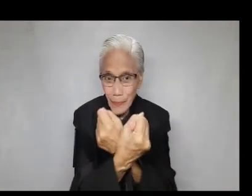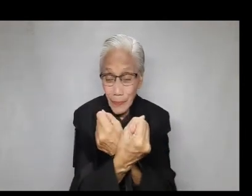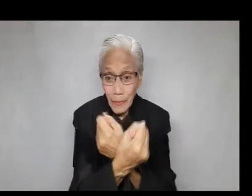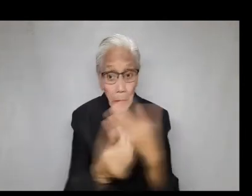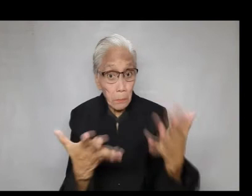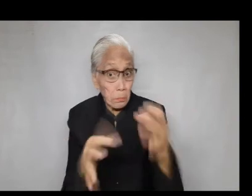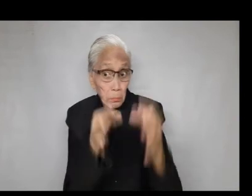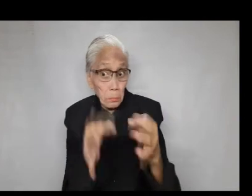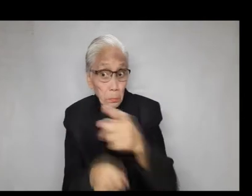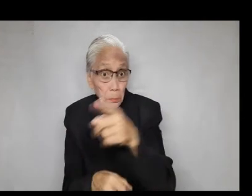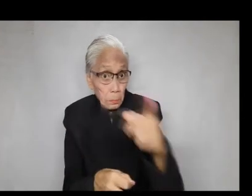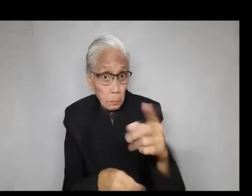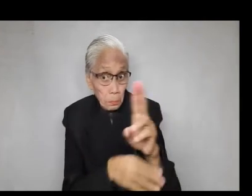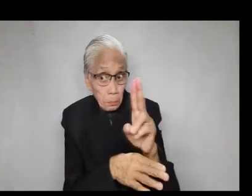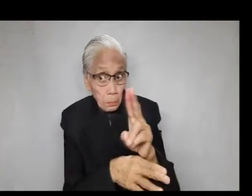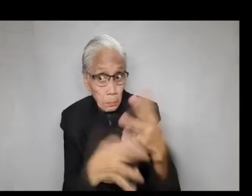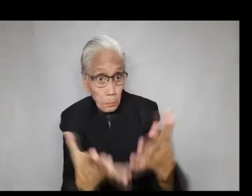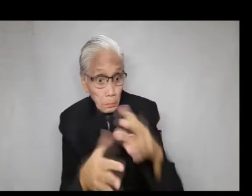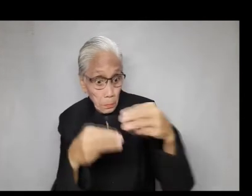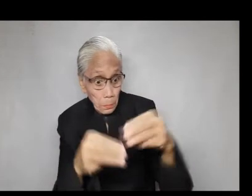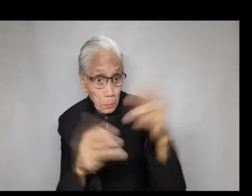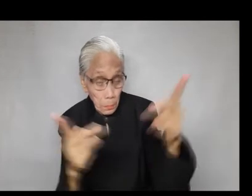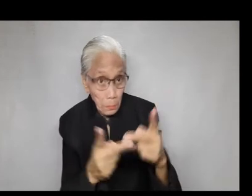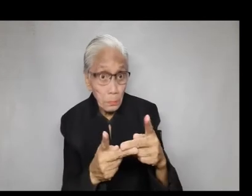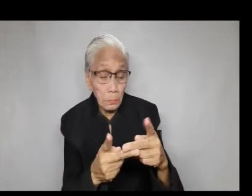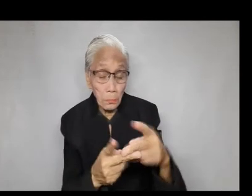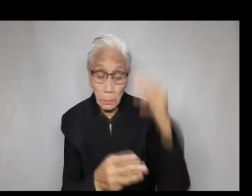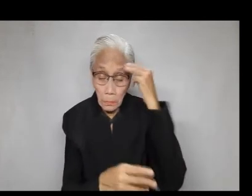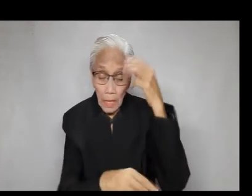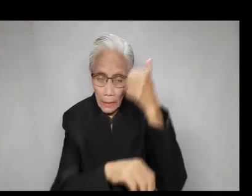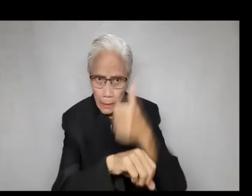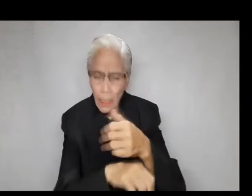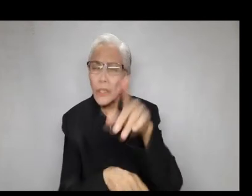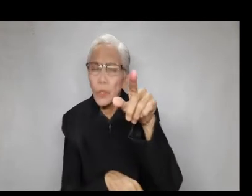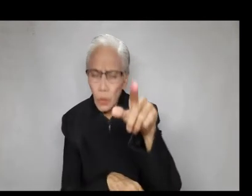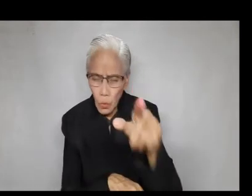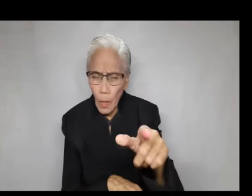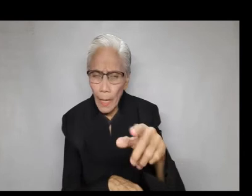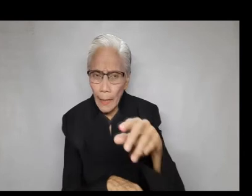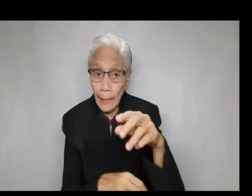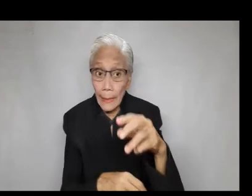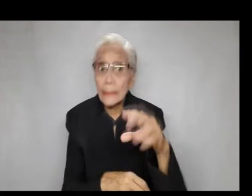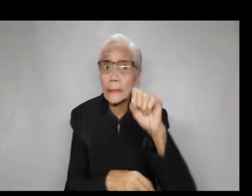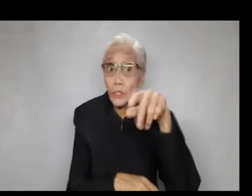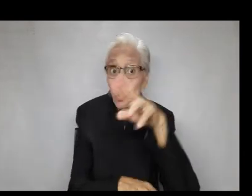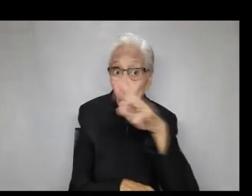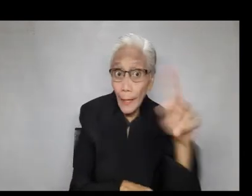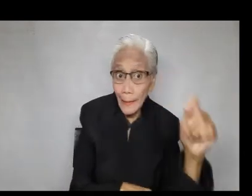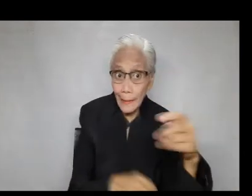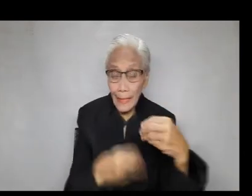but I want you to be my slave. If you have a usurious or marketplace